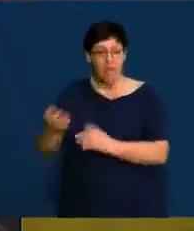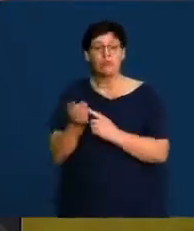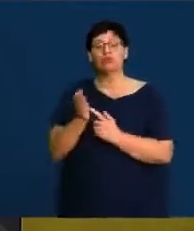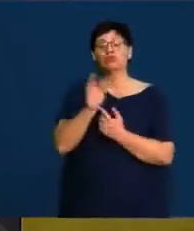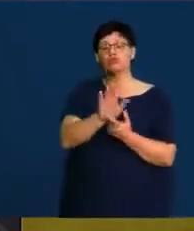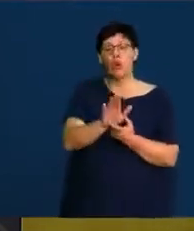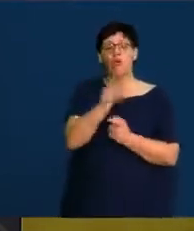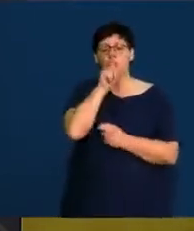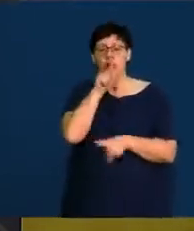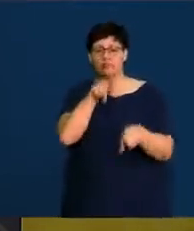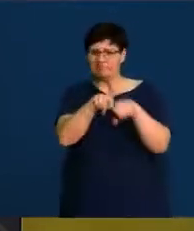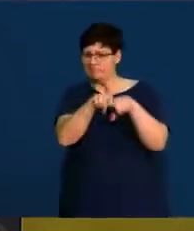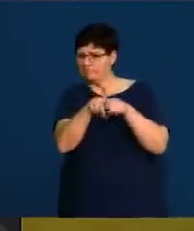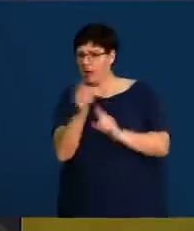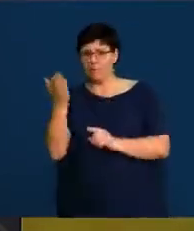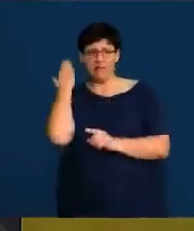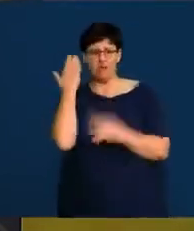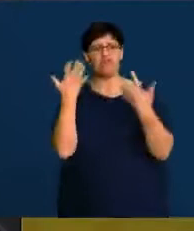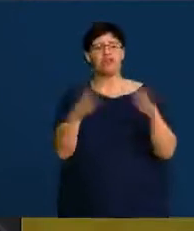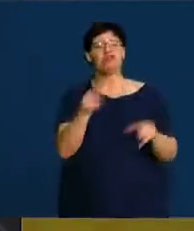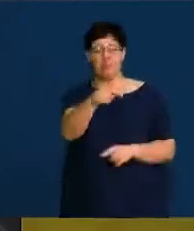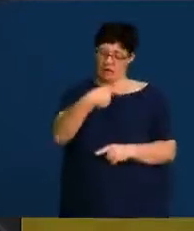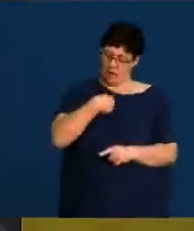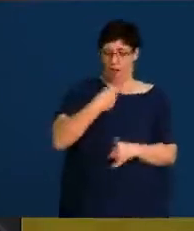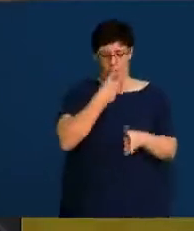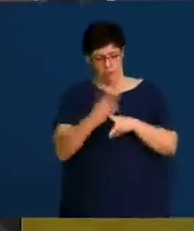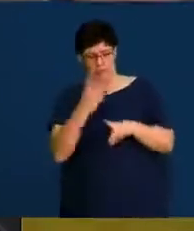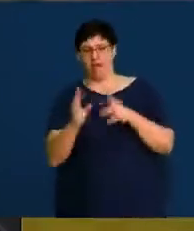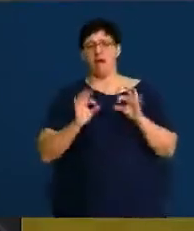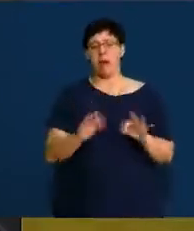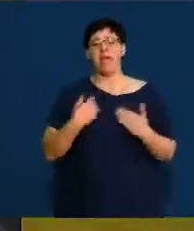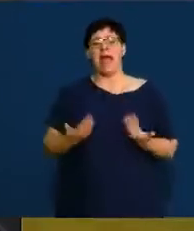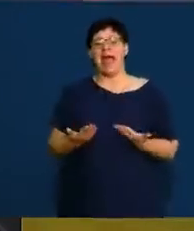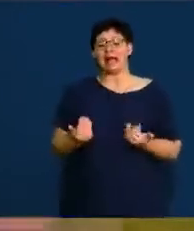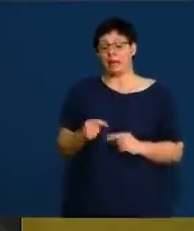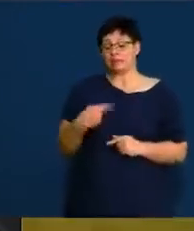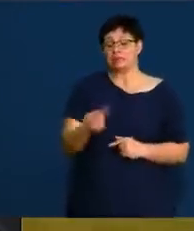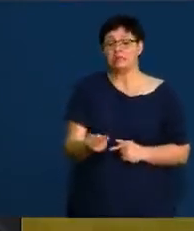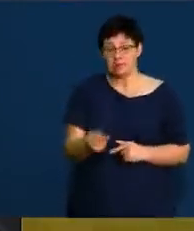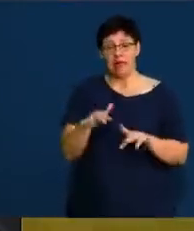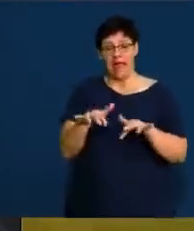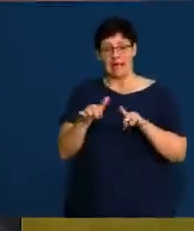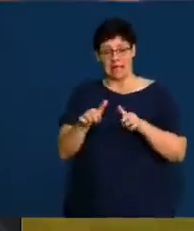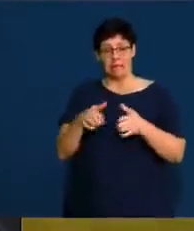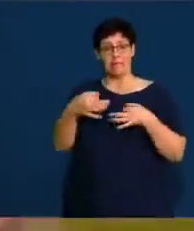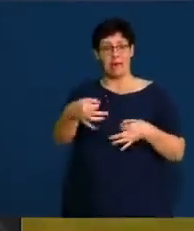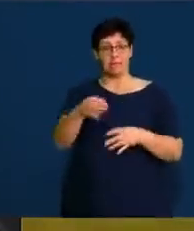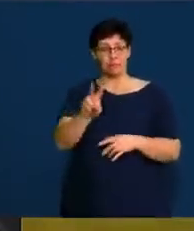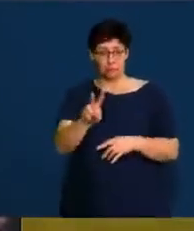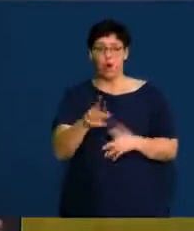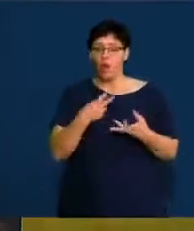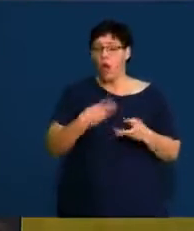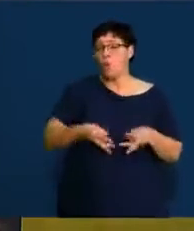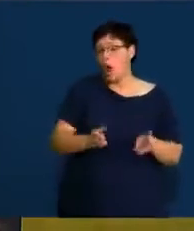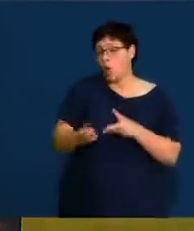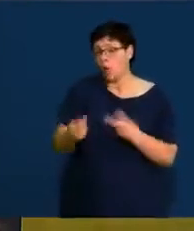being examined for you to be better prepared on what to expect when it comes to the examining techniques